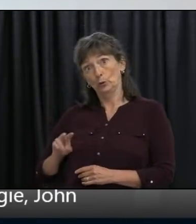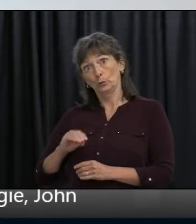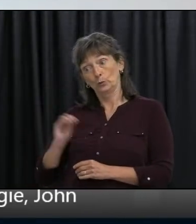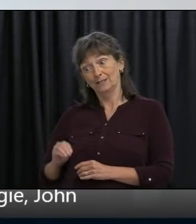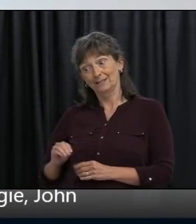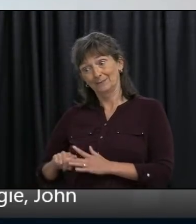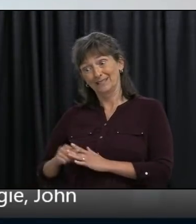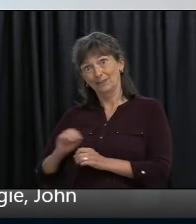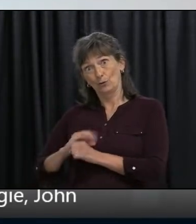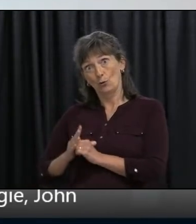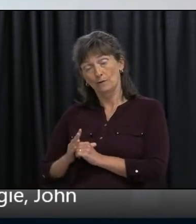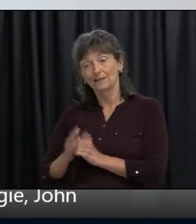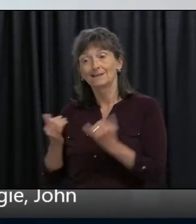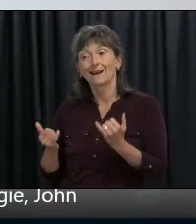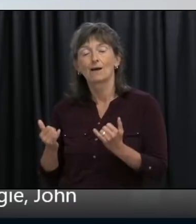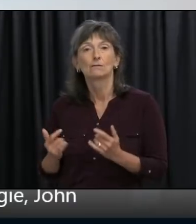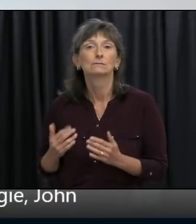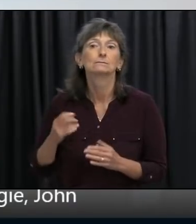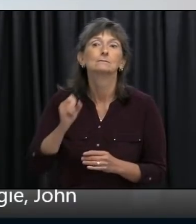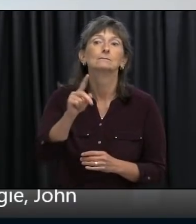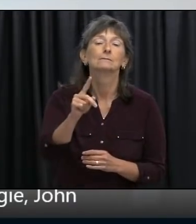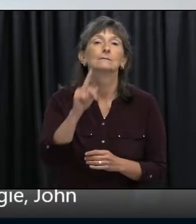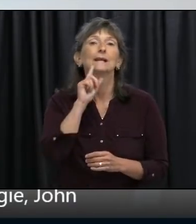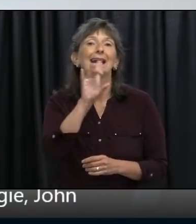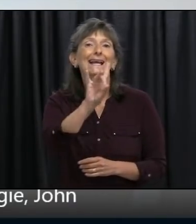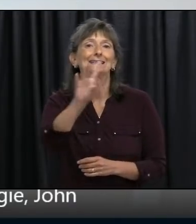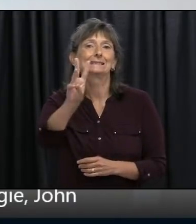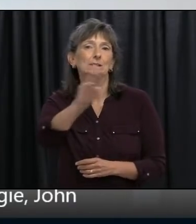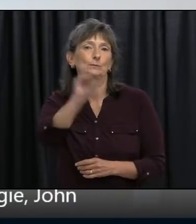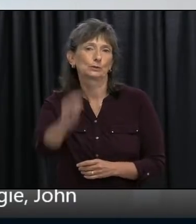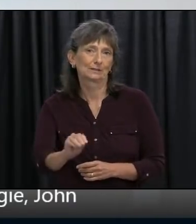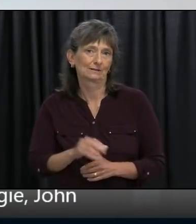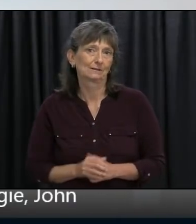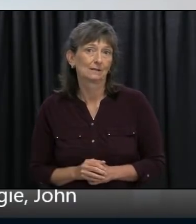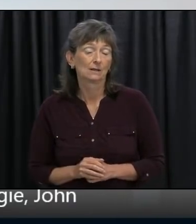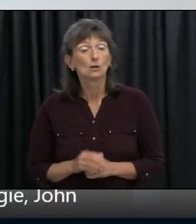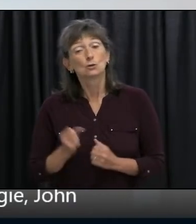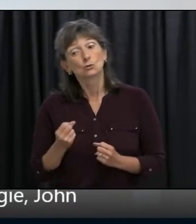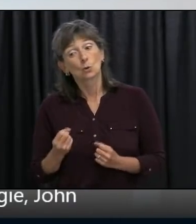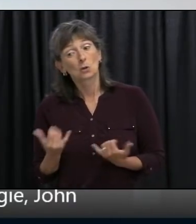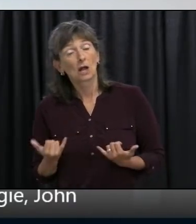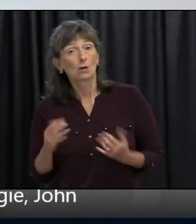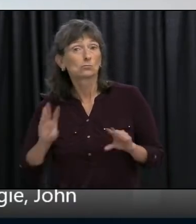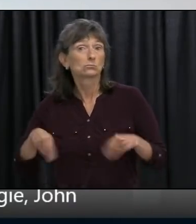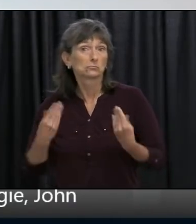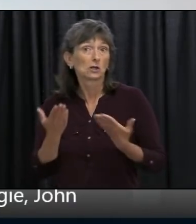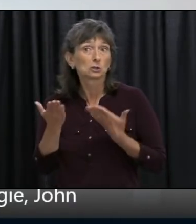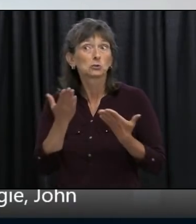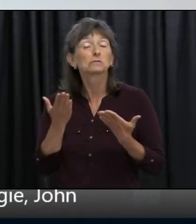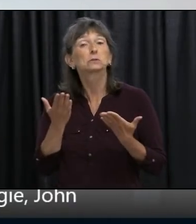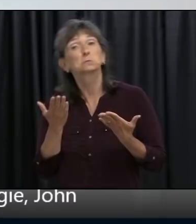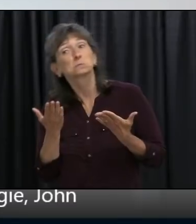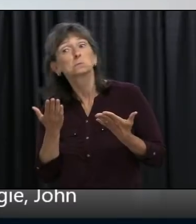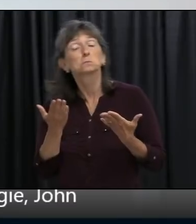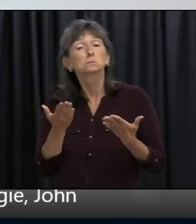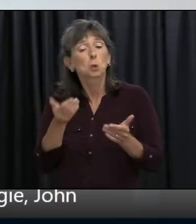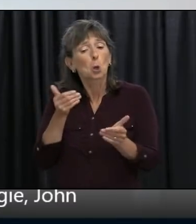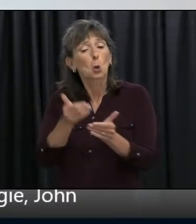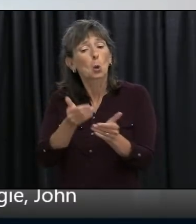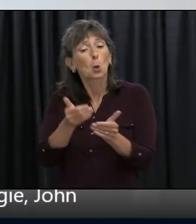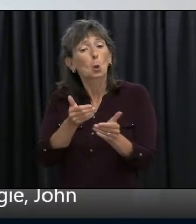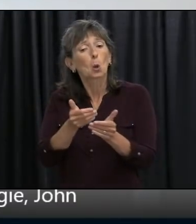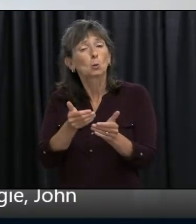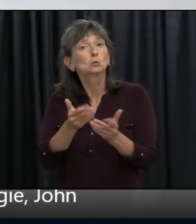beginning, is now back up to 86%. So from the point of view of facility-based services, we are not far off